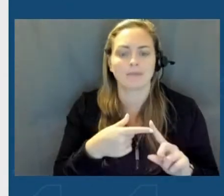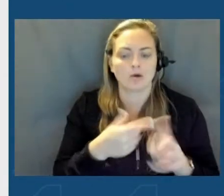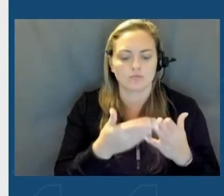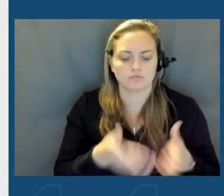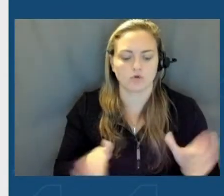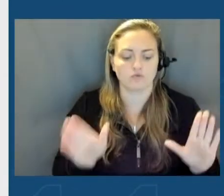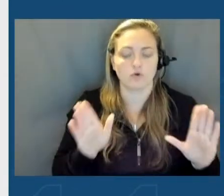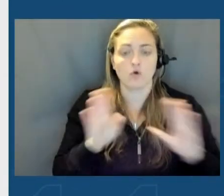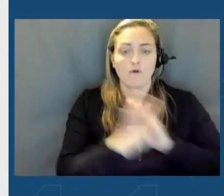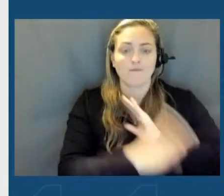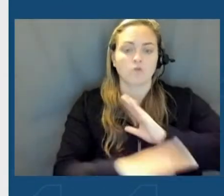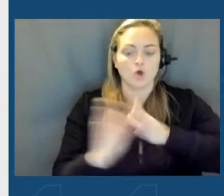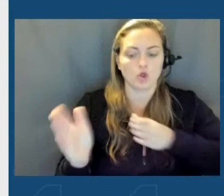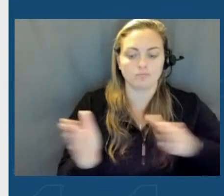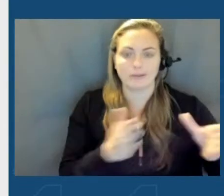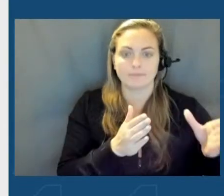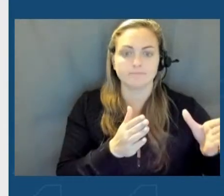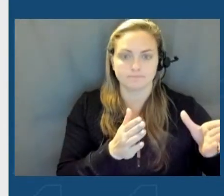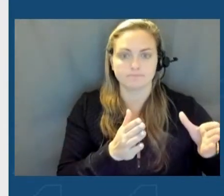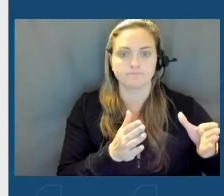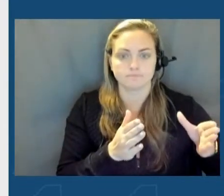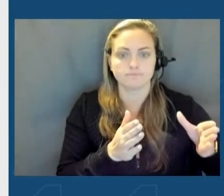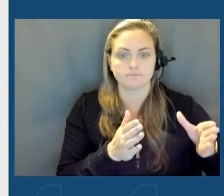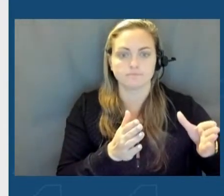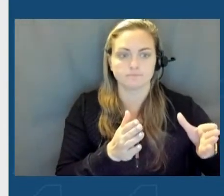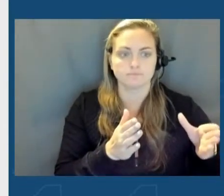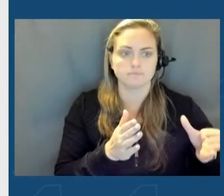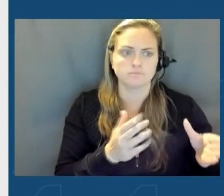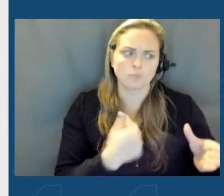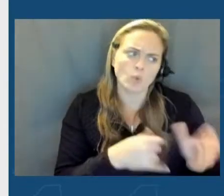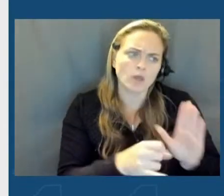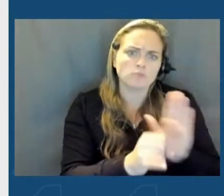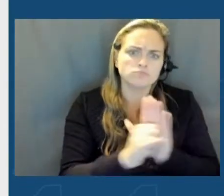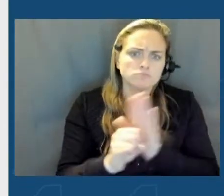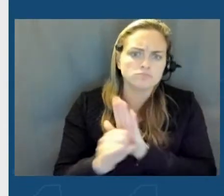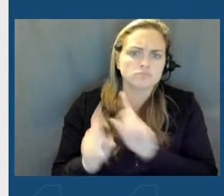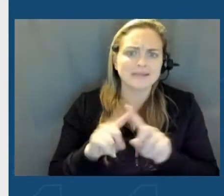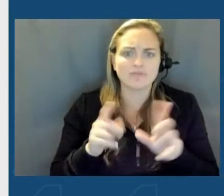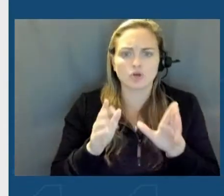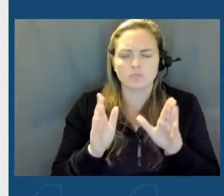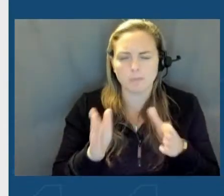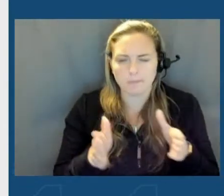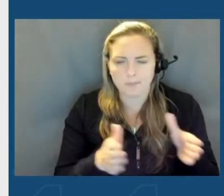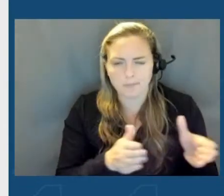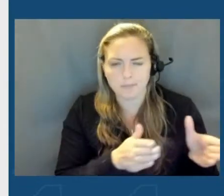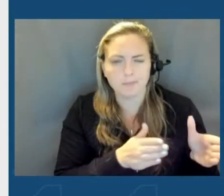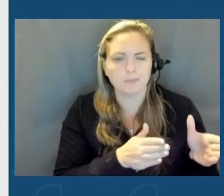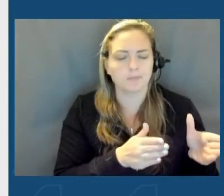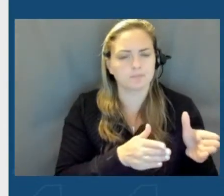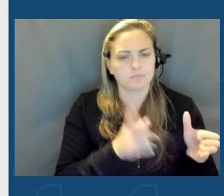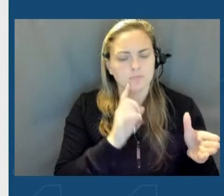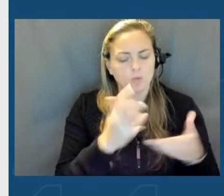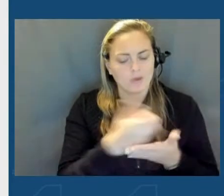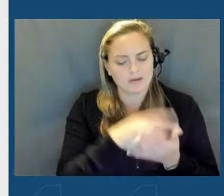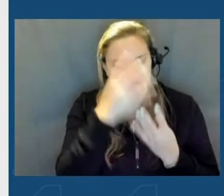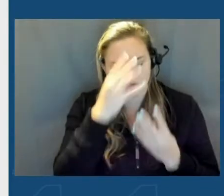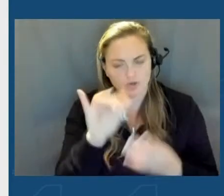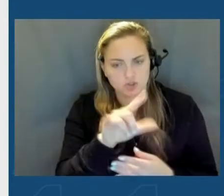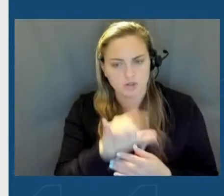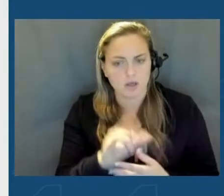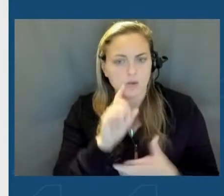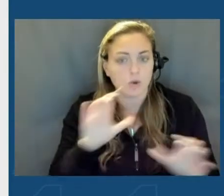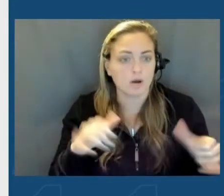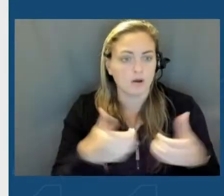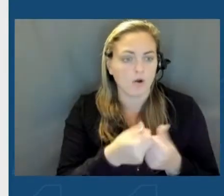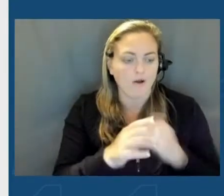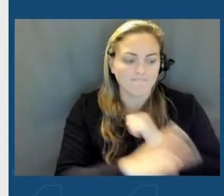fall action plan. And we've been able to identify patterns. And I spoke about this when we gathered in July when I said we're putting together our